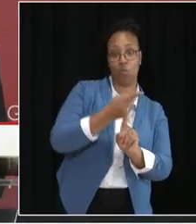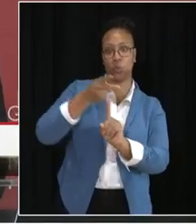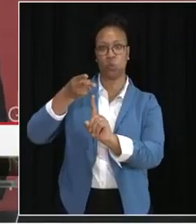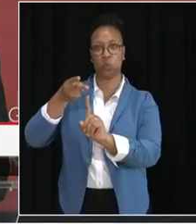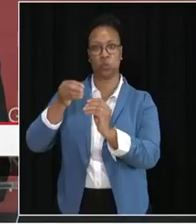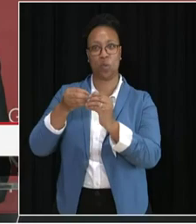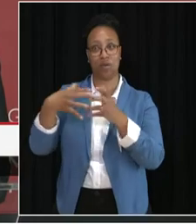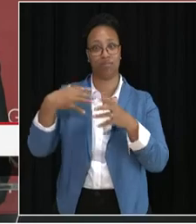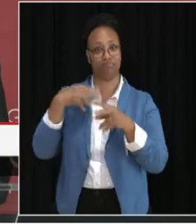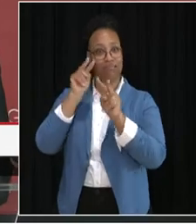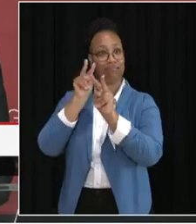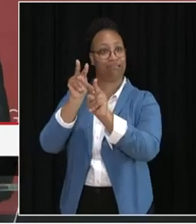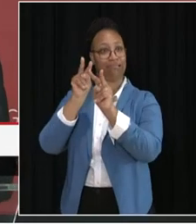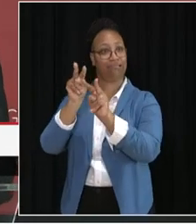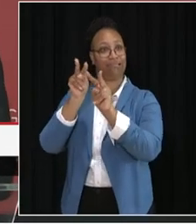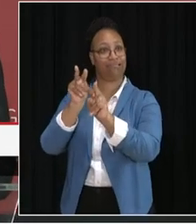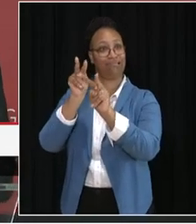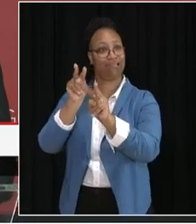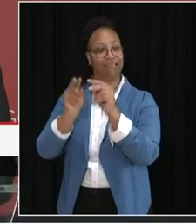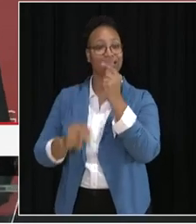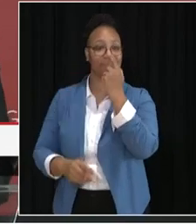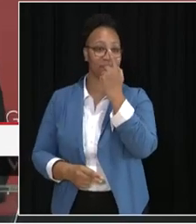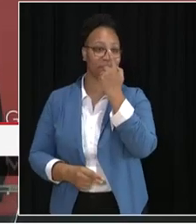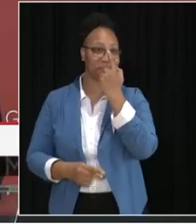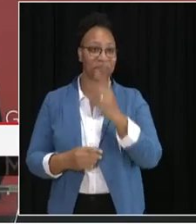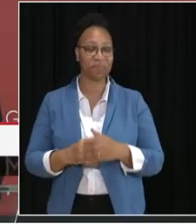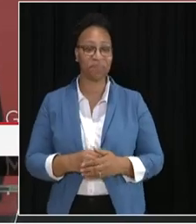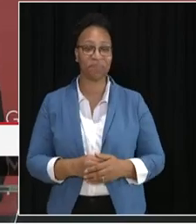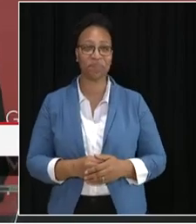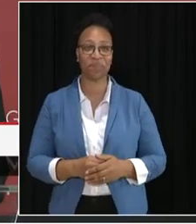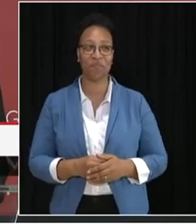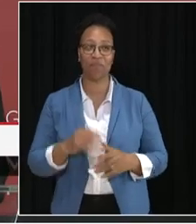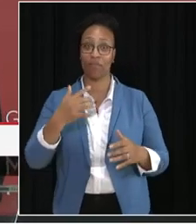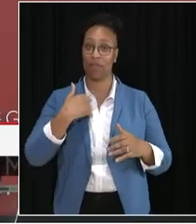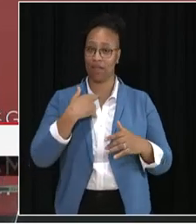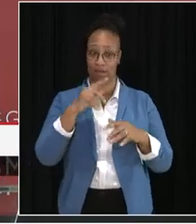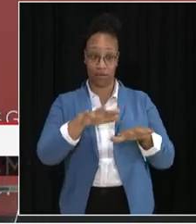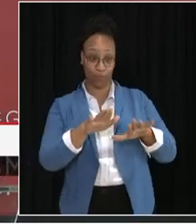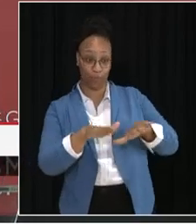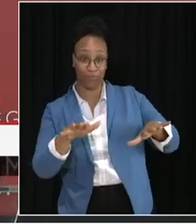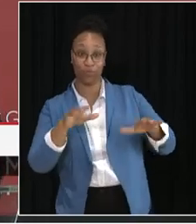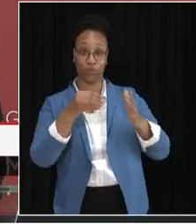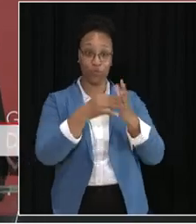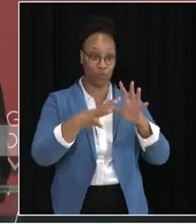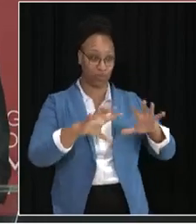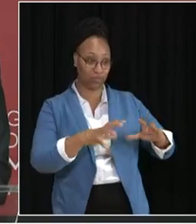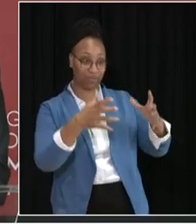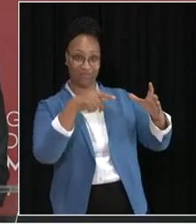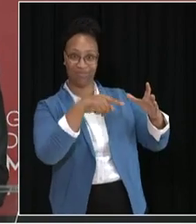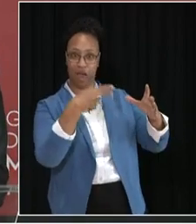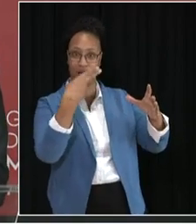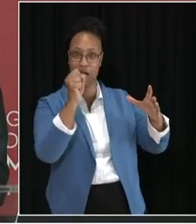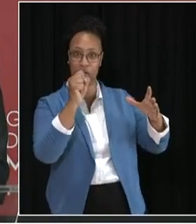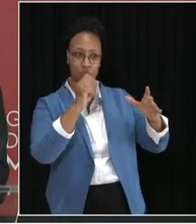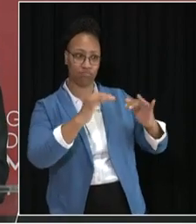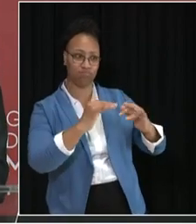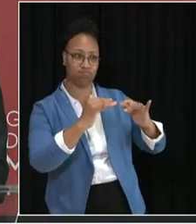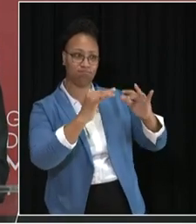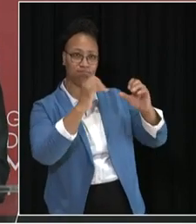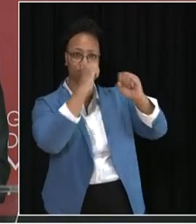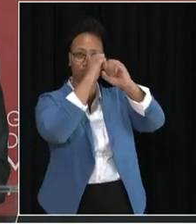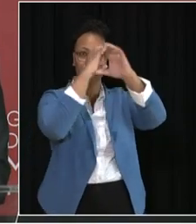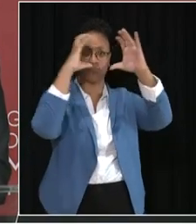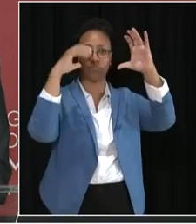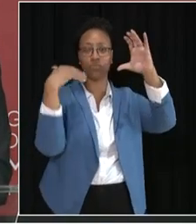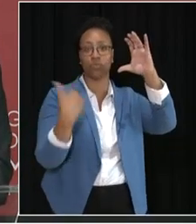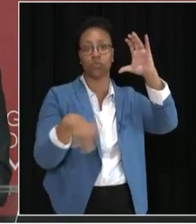high school experience, and how we deliver new facilities is part of that work. Chancellor Farabee, I'd like to thank you